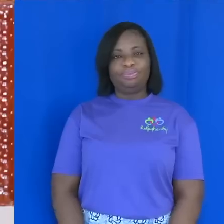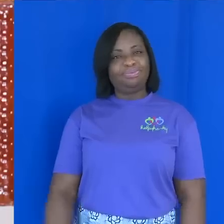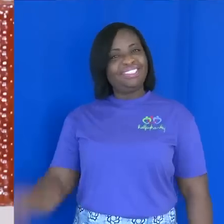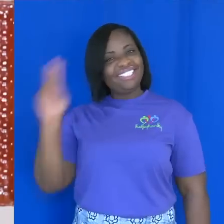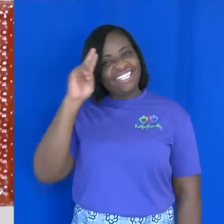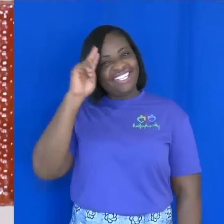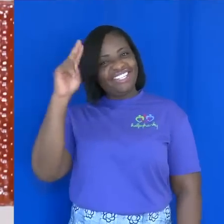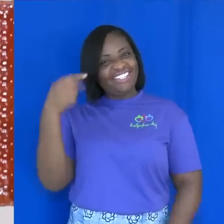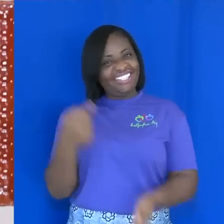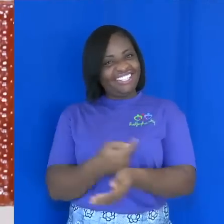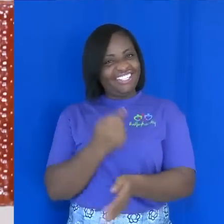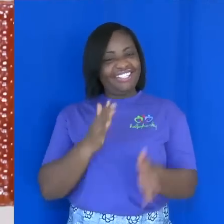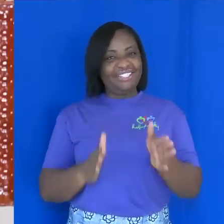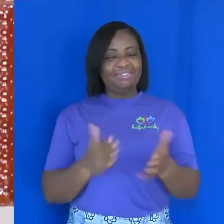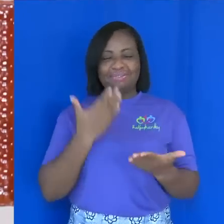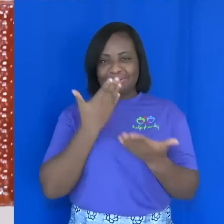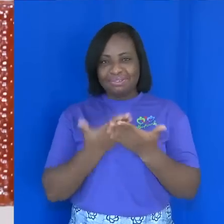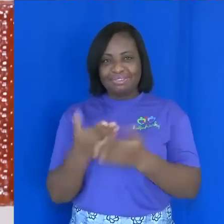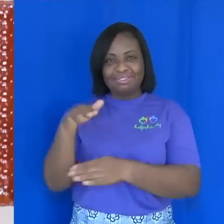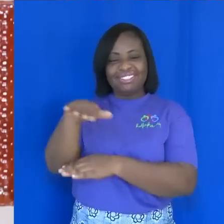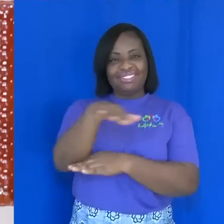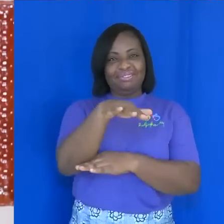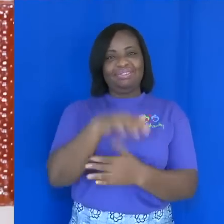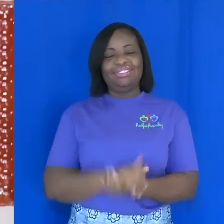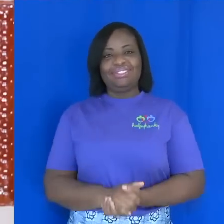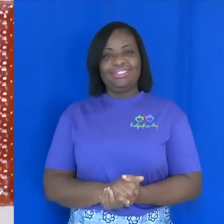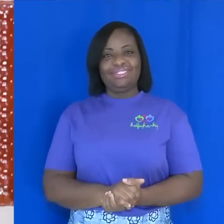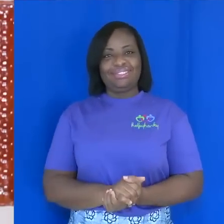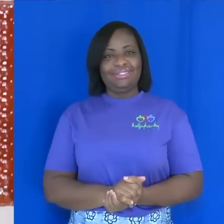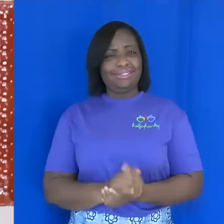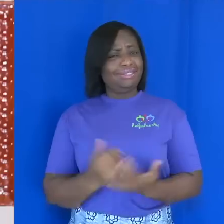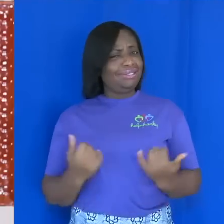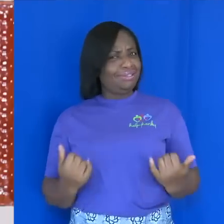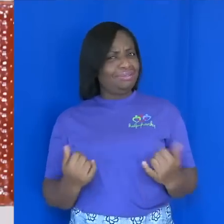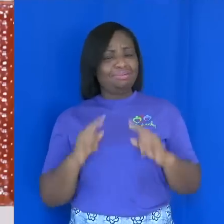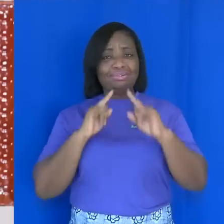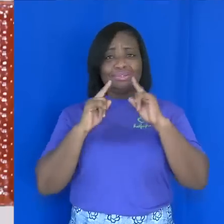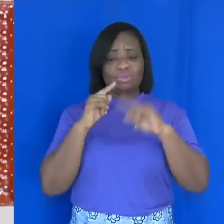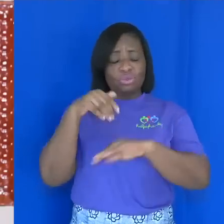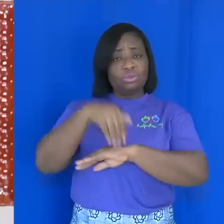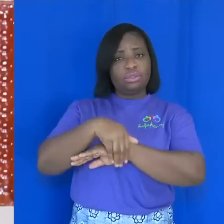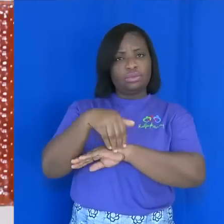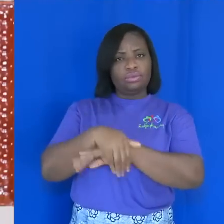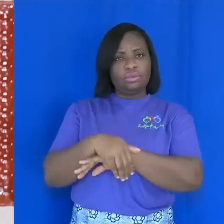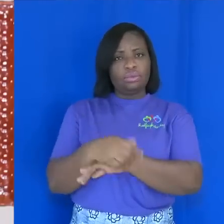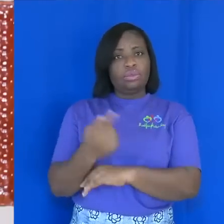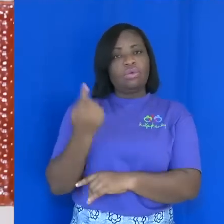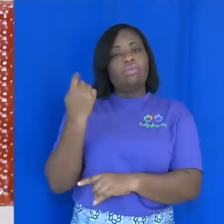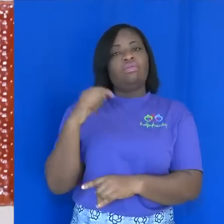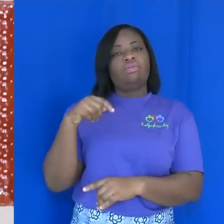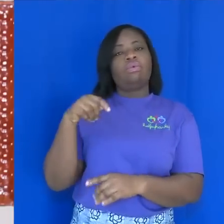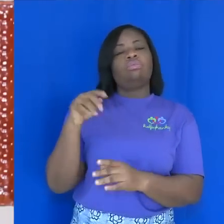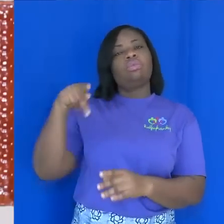Fellow Ghanaians, good evening. I'm speaking to you tonight from Peduase